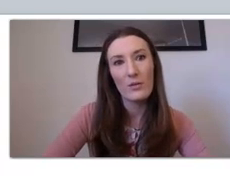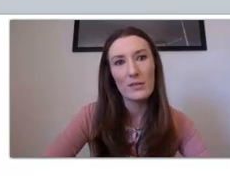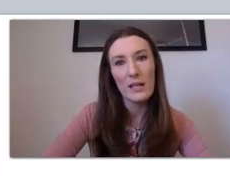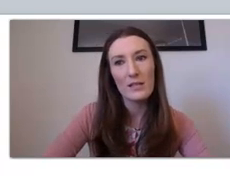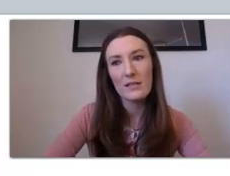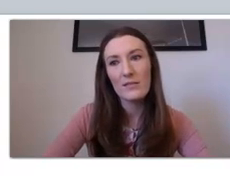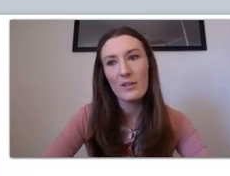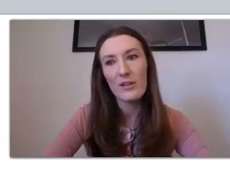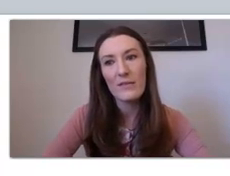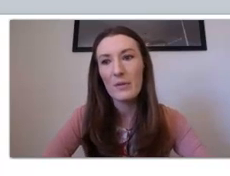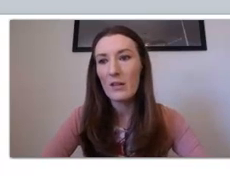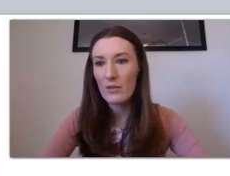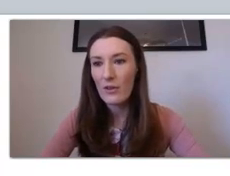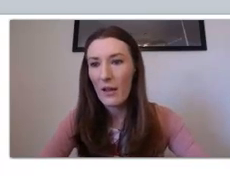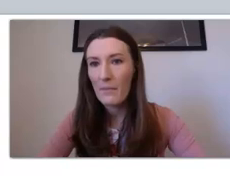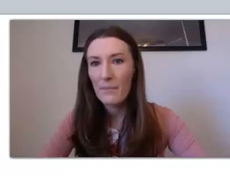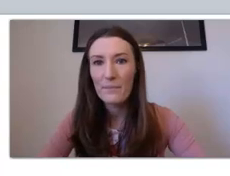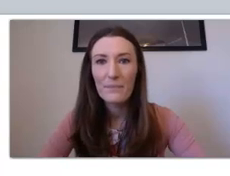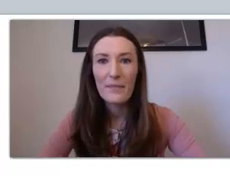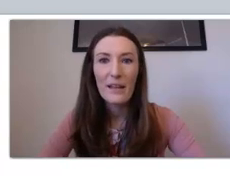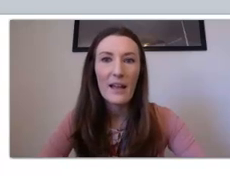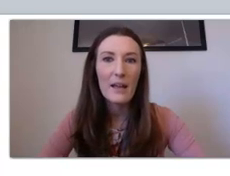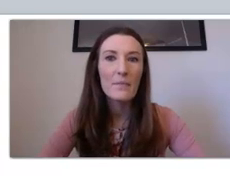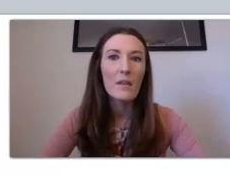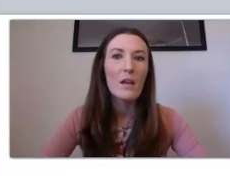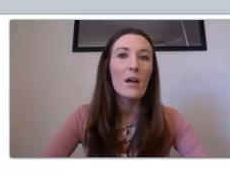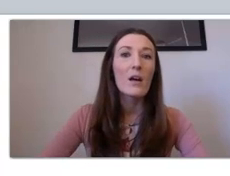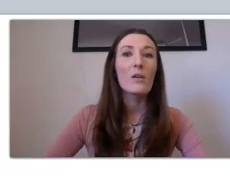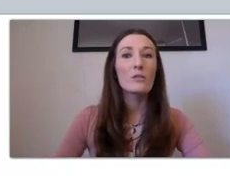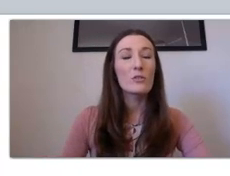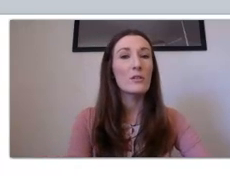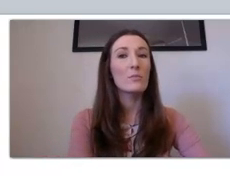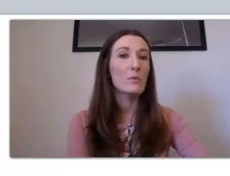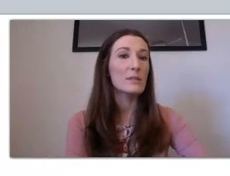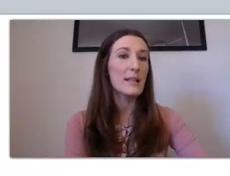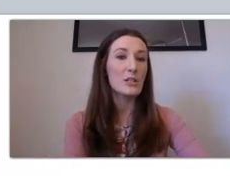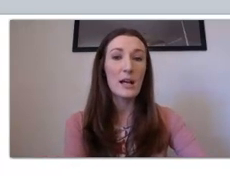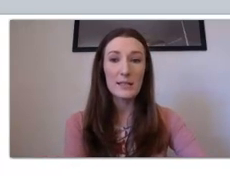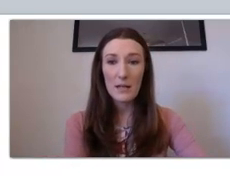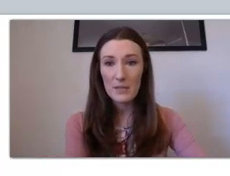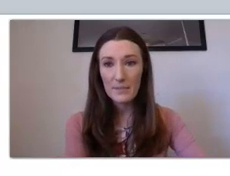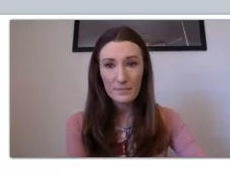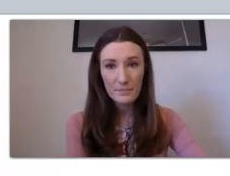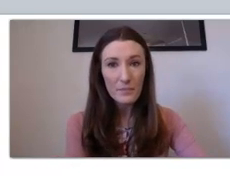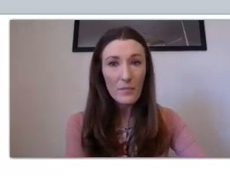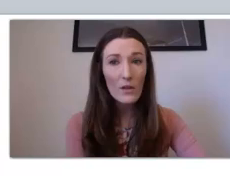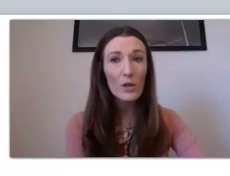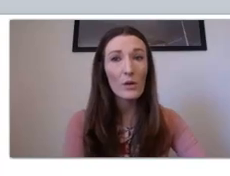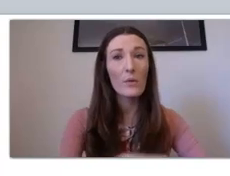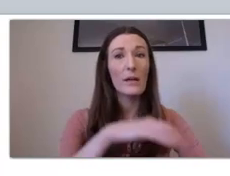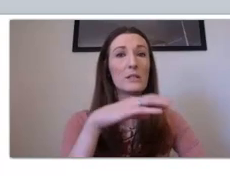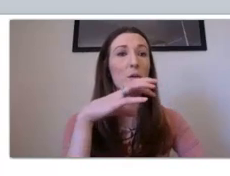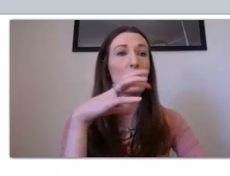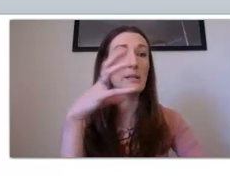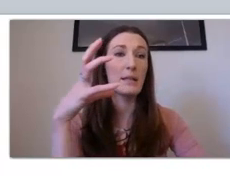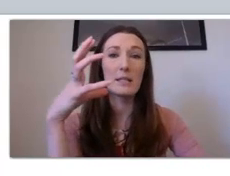like the good old days where you'd have to be there so early. Okay, cultural rules / customs. You